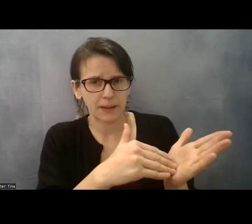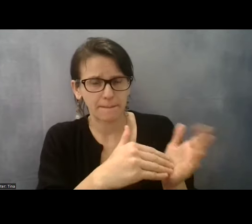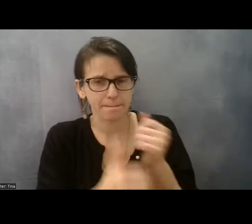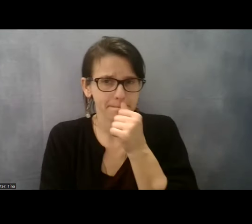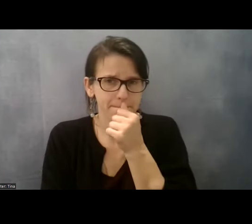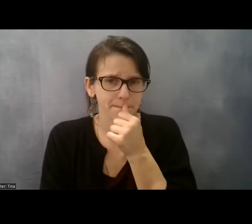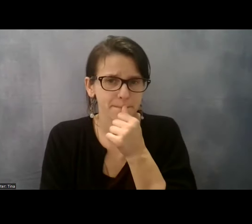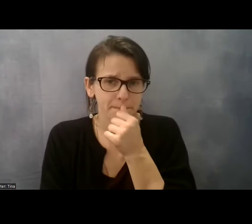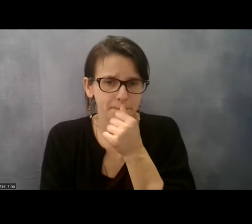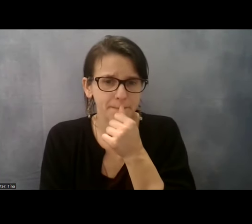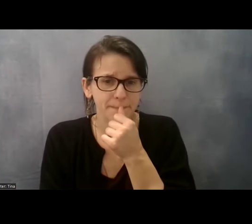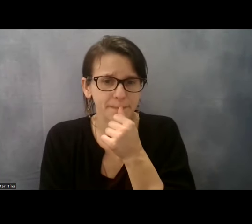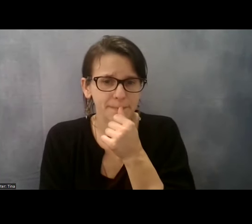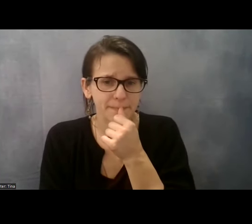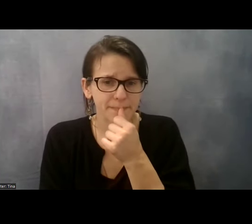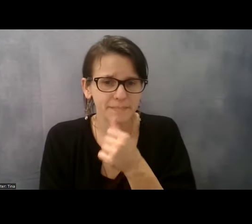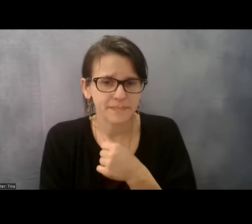stop sharing.